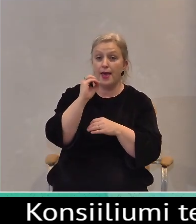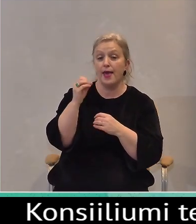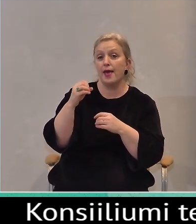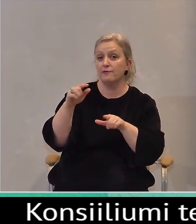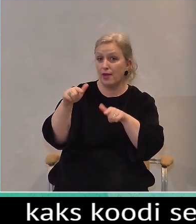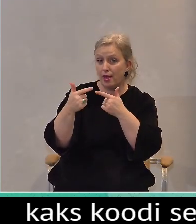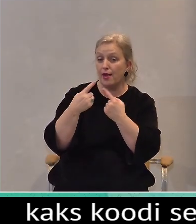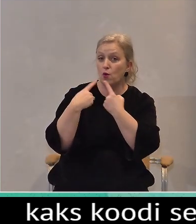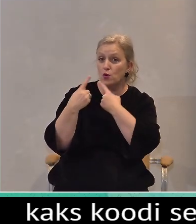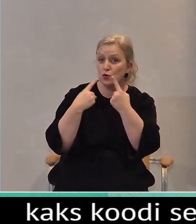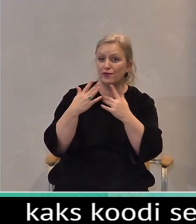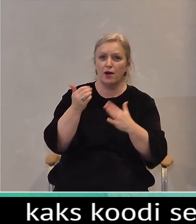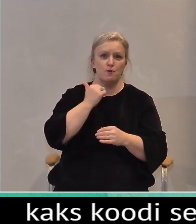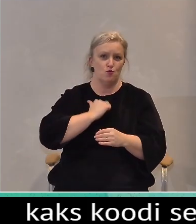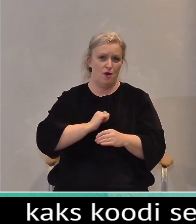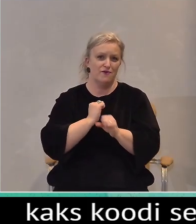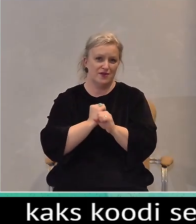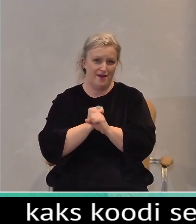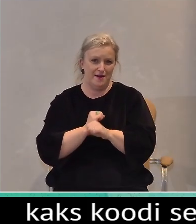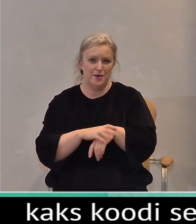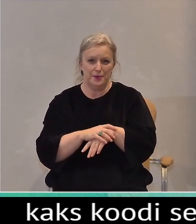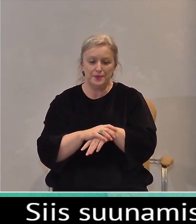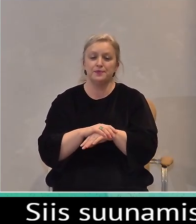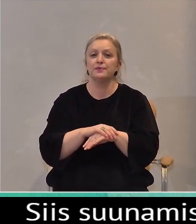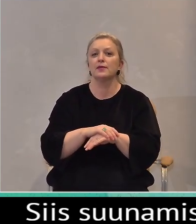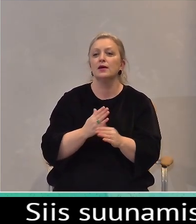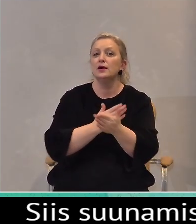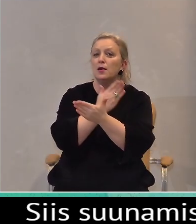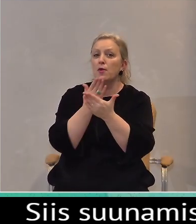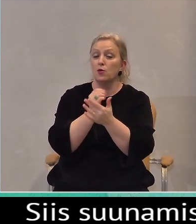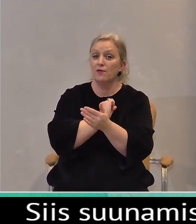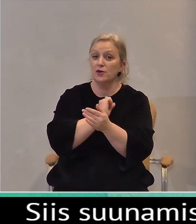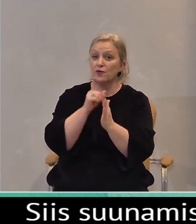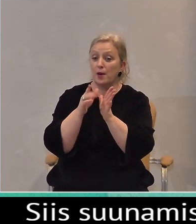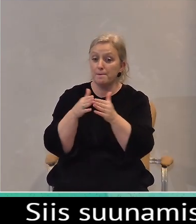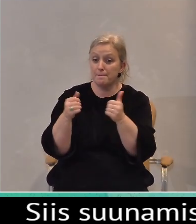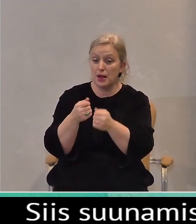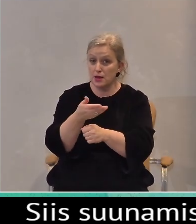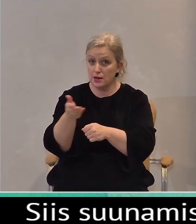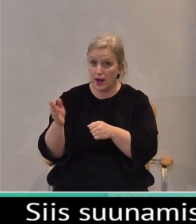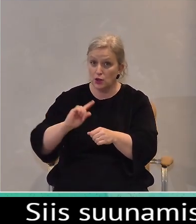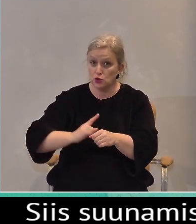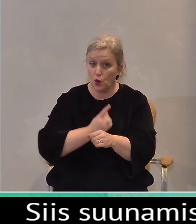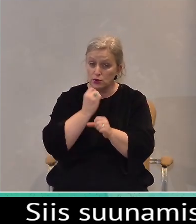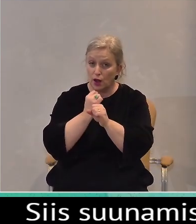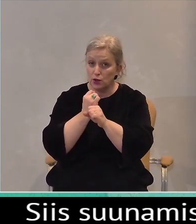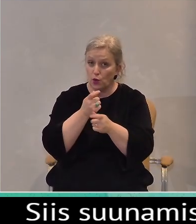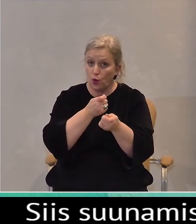covering all their needs. This is currently convenient due to the possibility